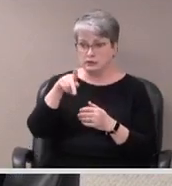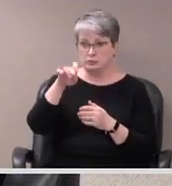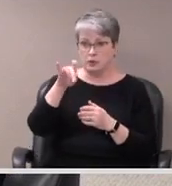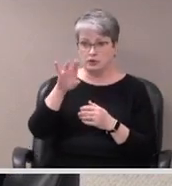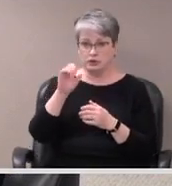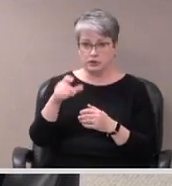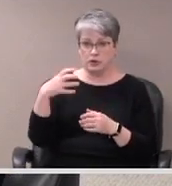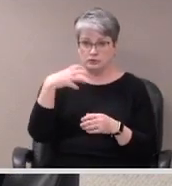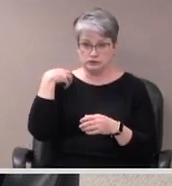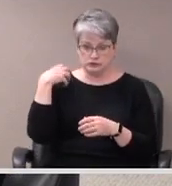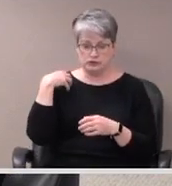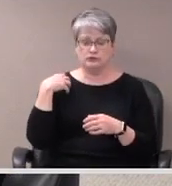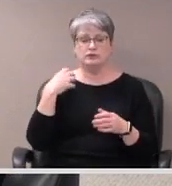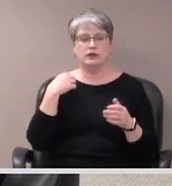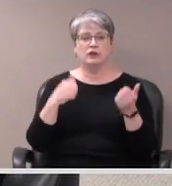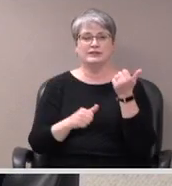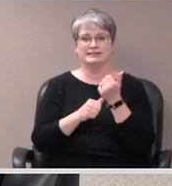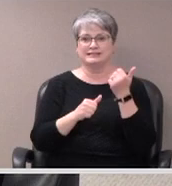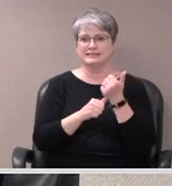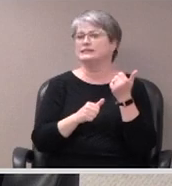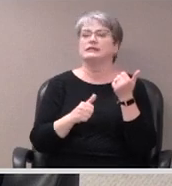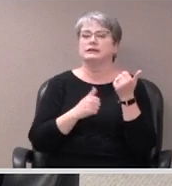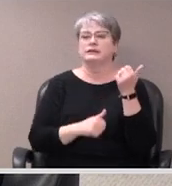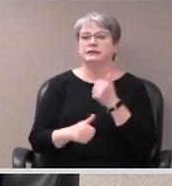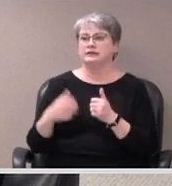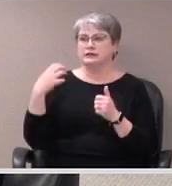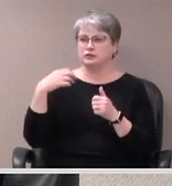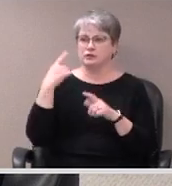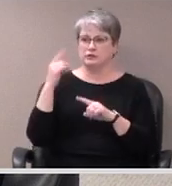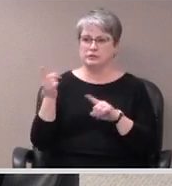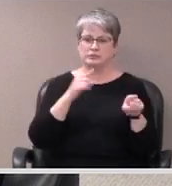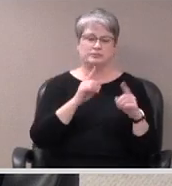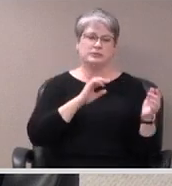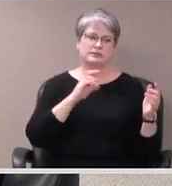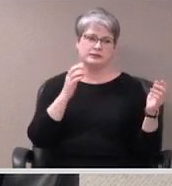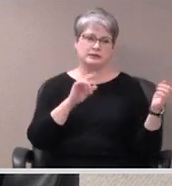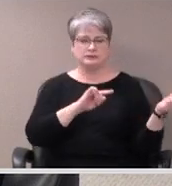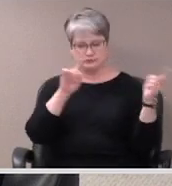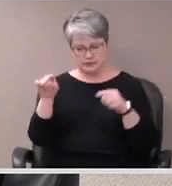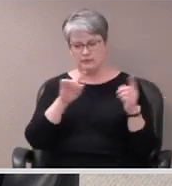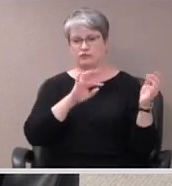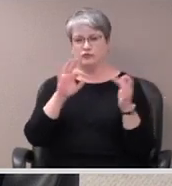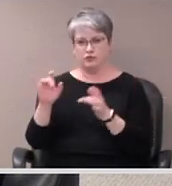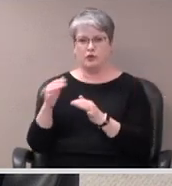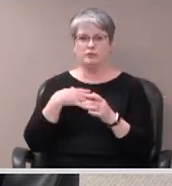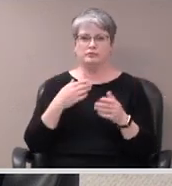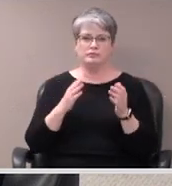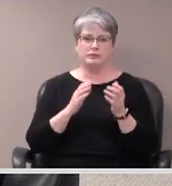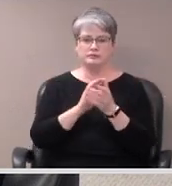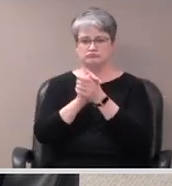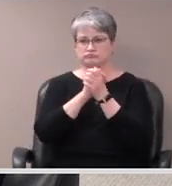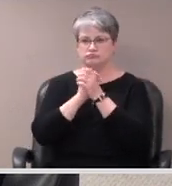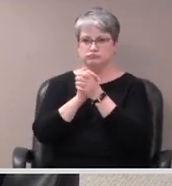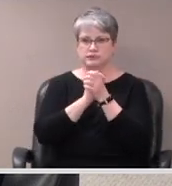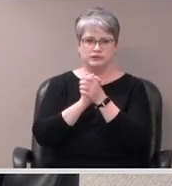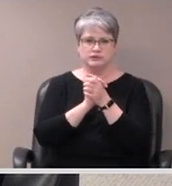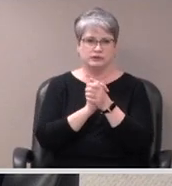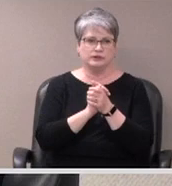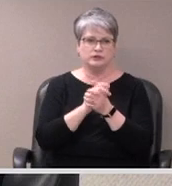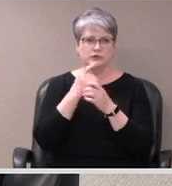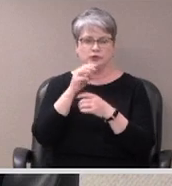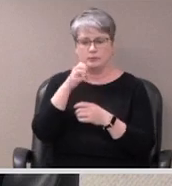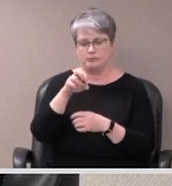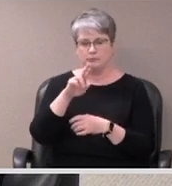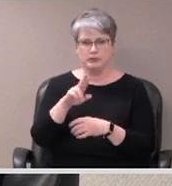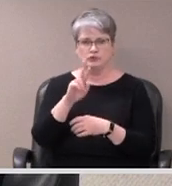Porter, and Assistant Superintendent for Climate and Culture, Dr. Katie DeFieri, please come forward to extend our appreciation to Mr. Ritter,